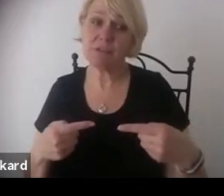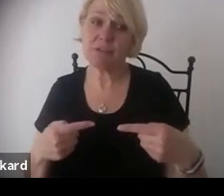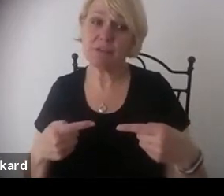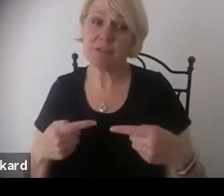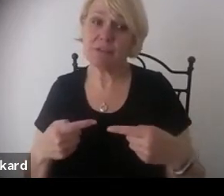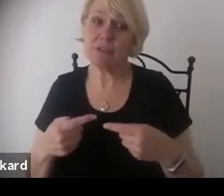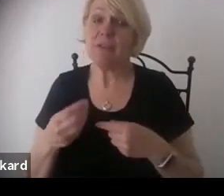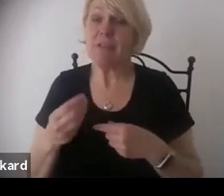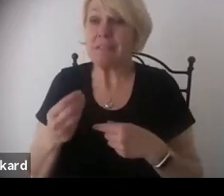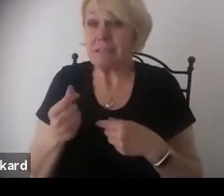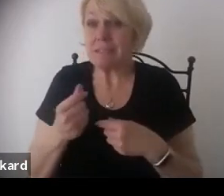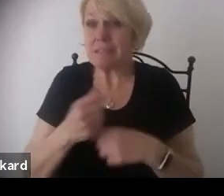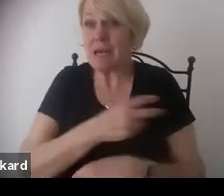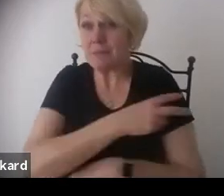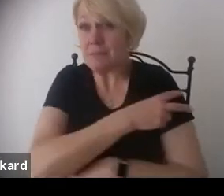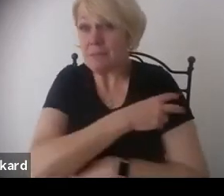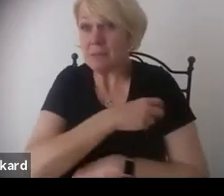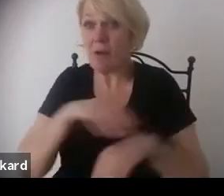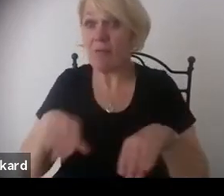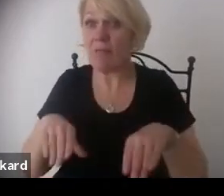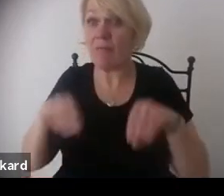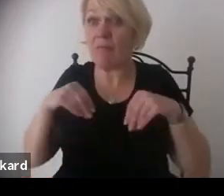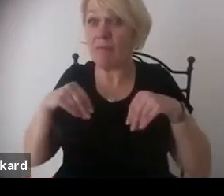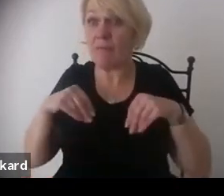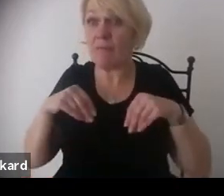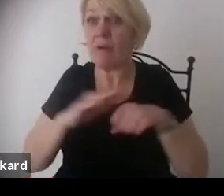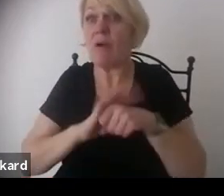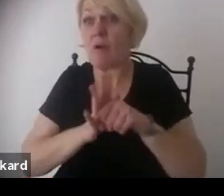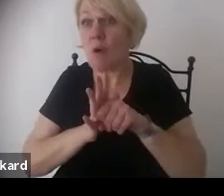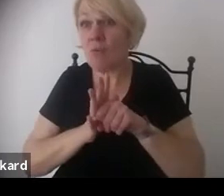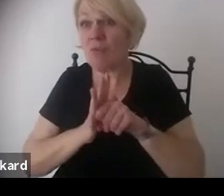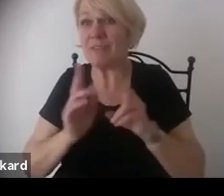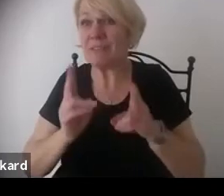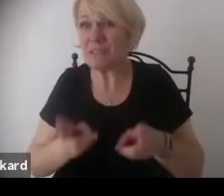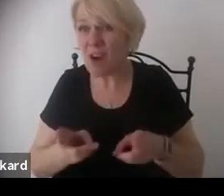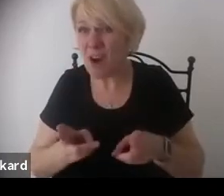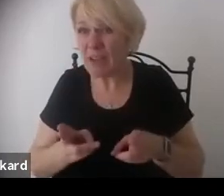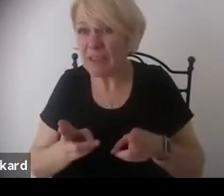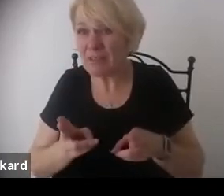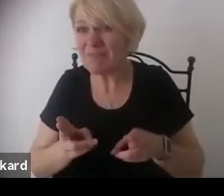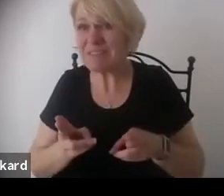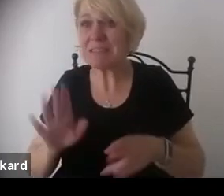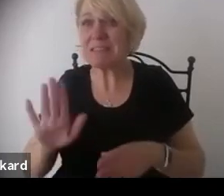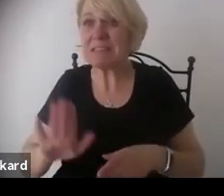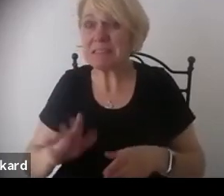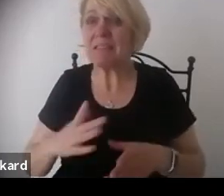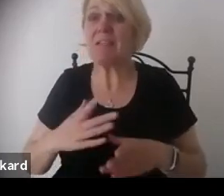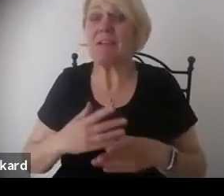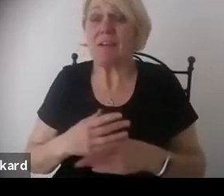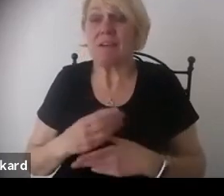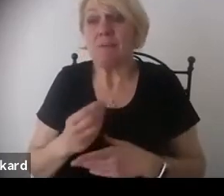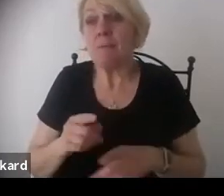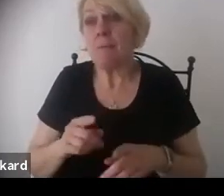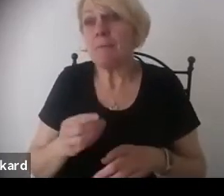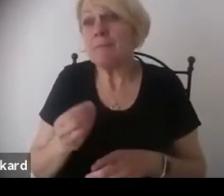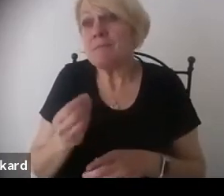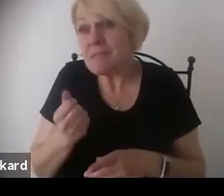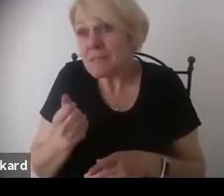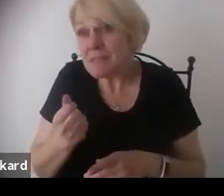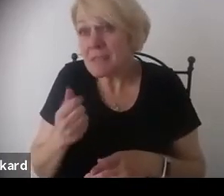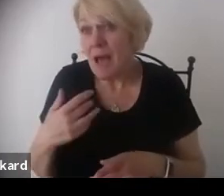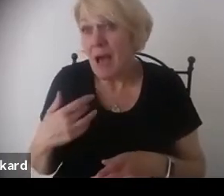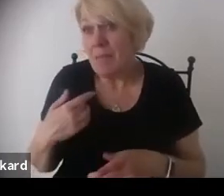colleagues who sadly contracted the virus and died in service, including several in Enfield. So that's been really difficult for us as